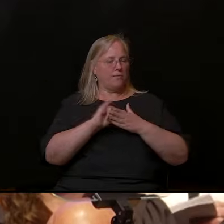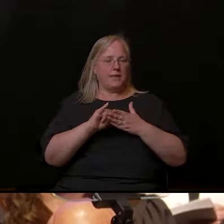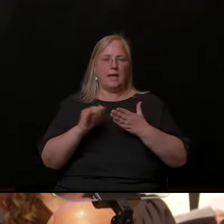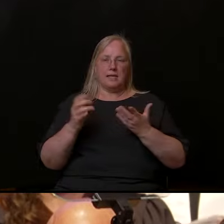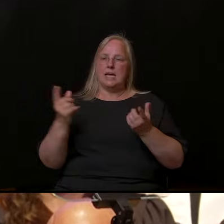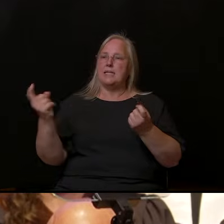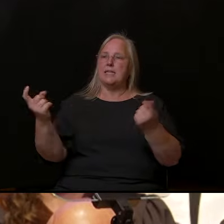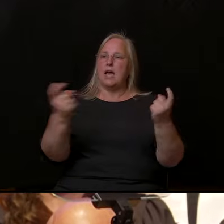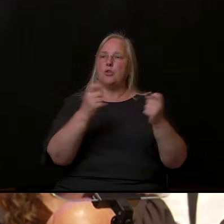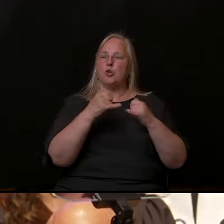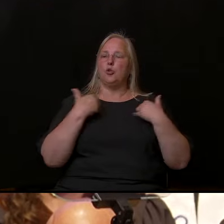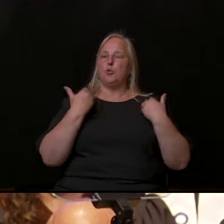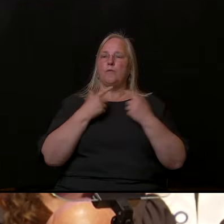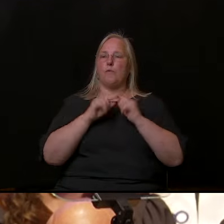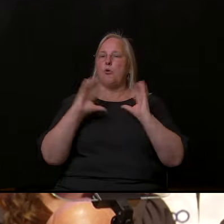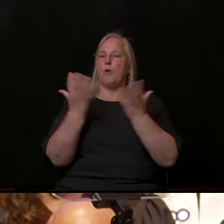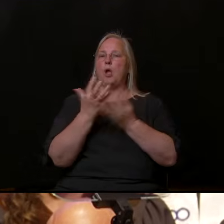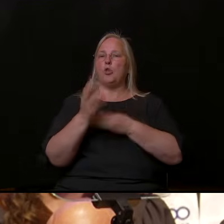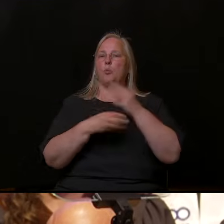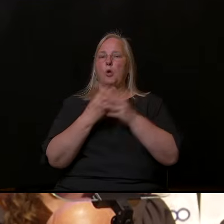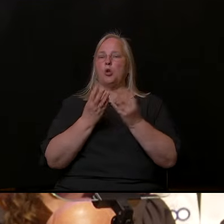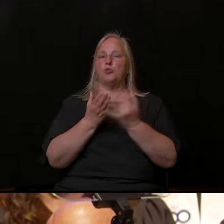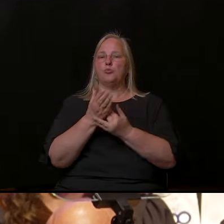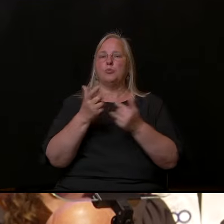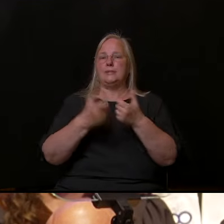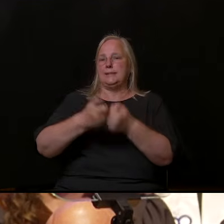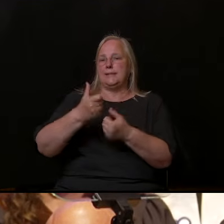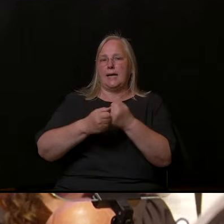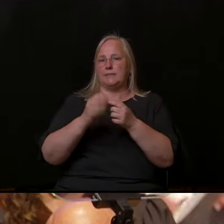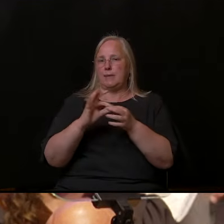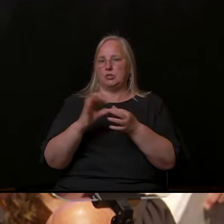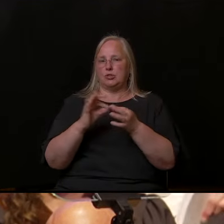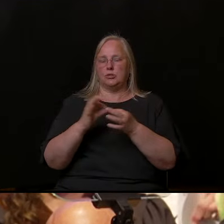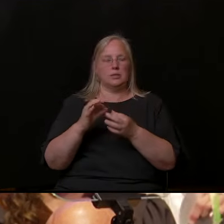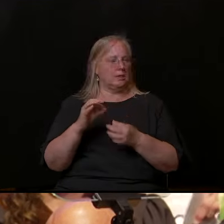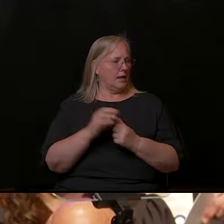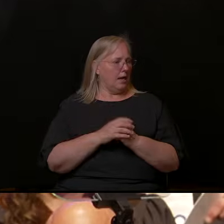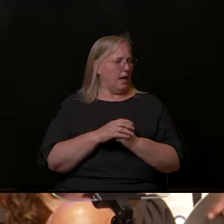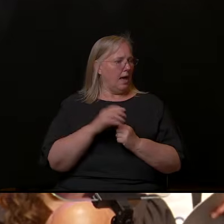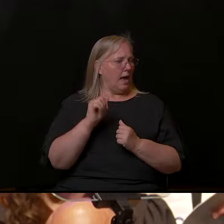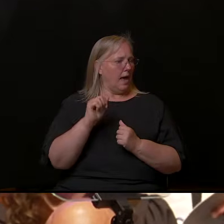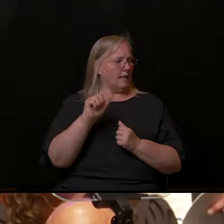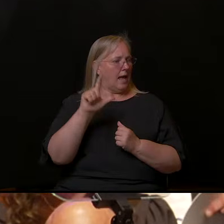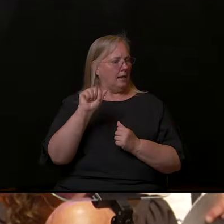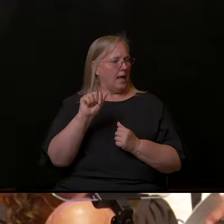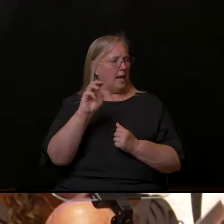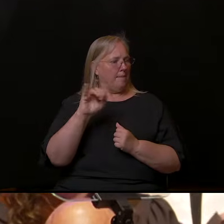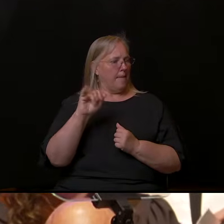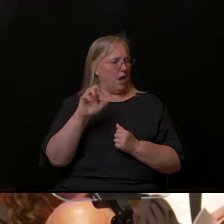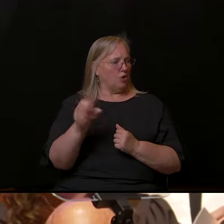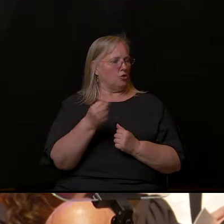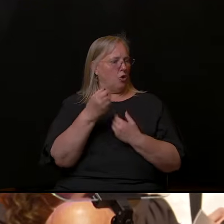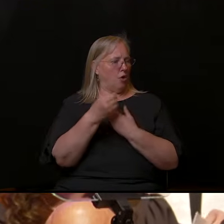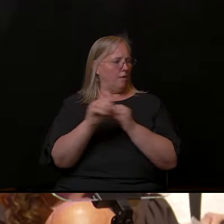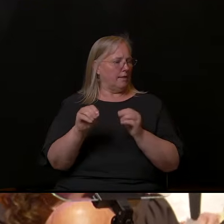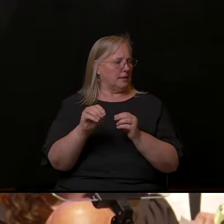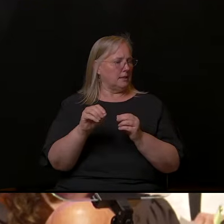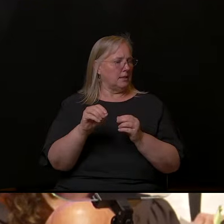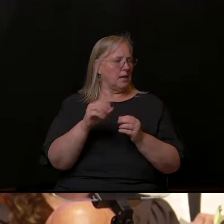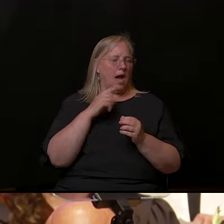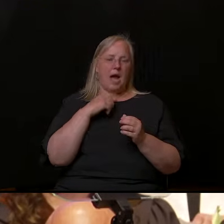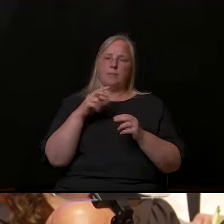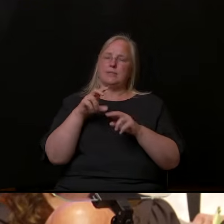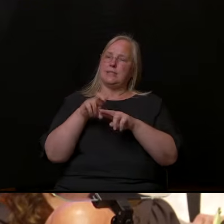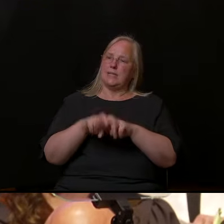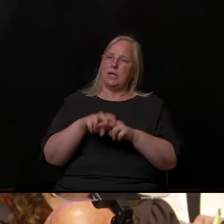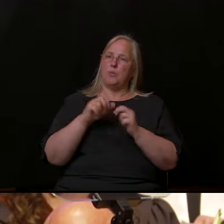text messages. At the LA's mayor's office, it was sitting with residents to learn what home